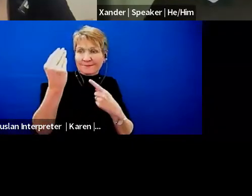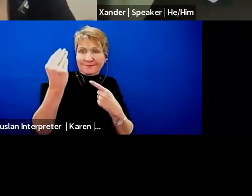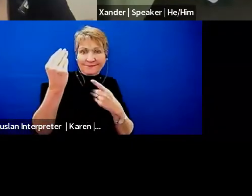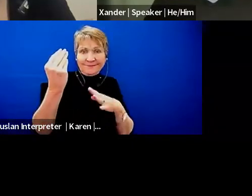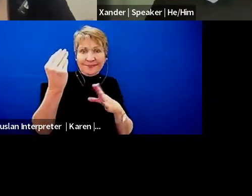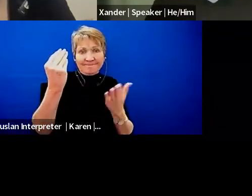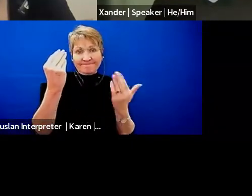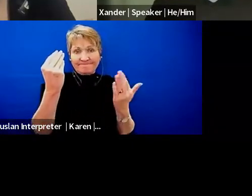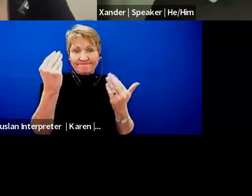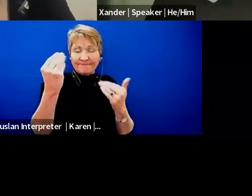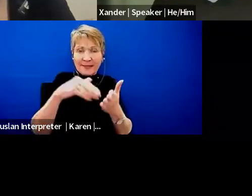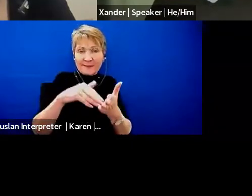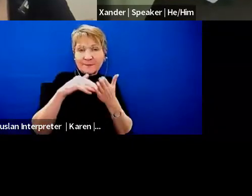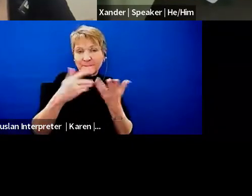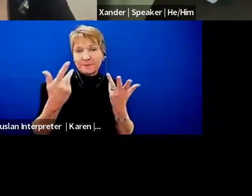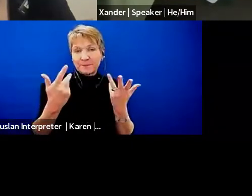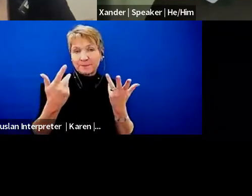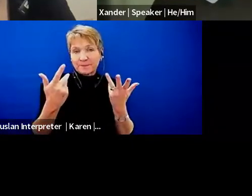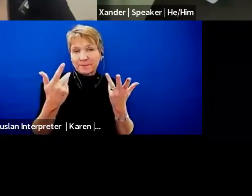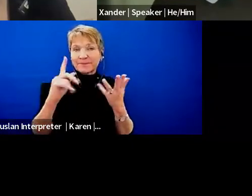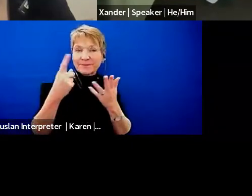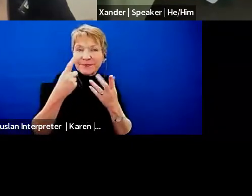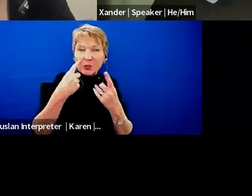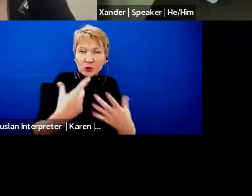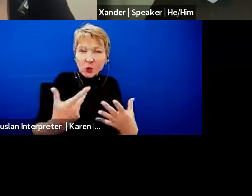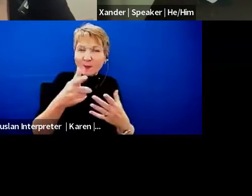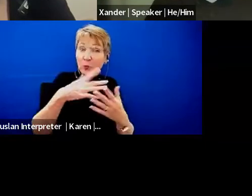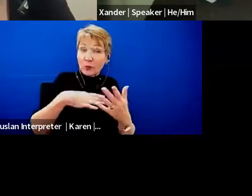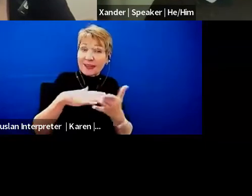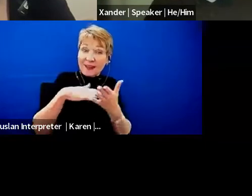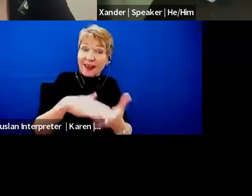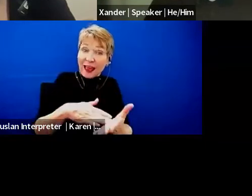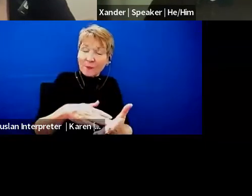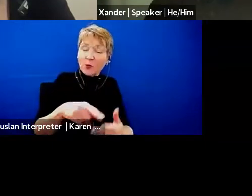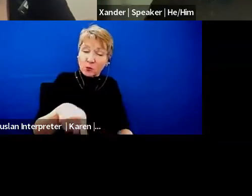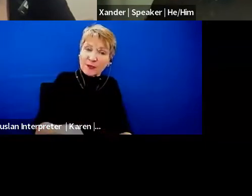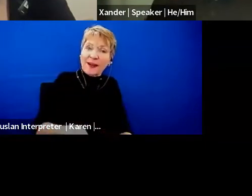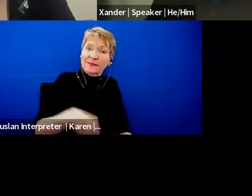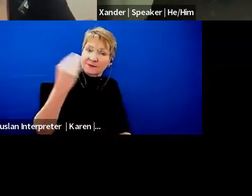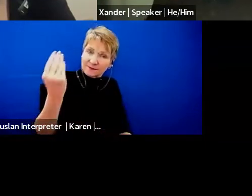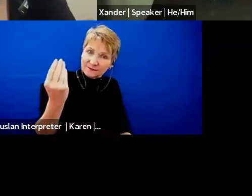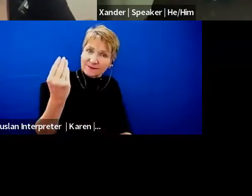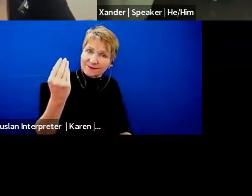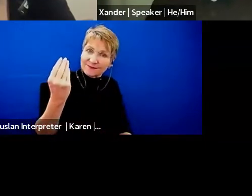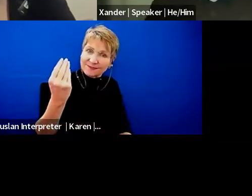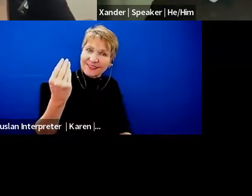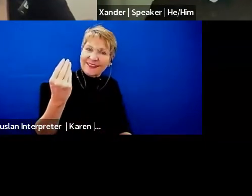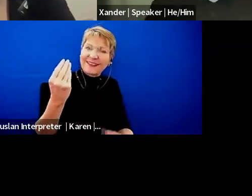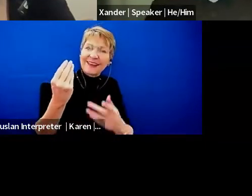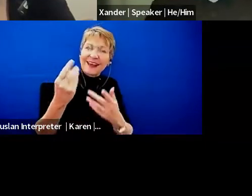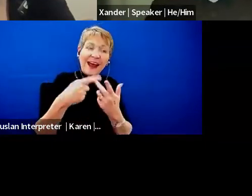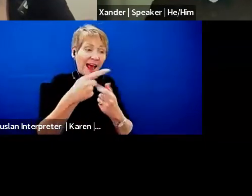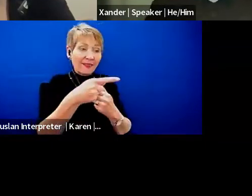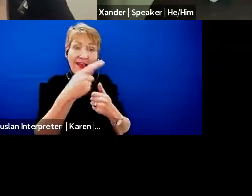Obviously, again, explicitly teaching them that this card means if you need help, you can show this to me. And then obviously adults modeling that as